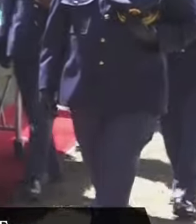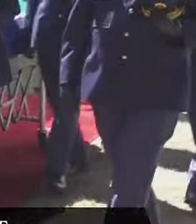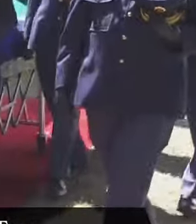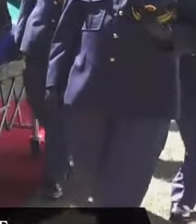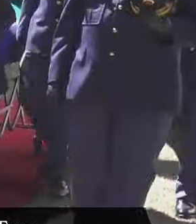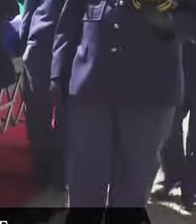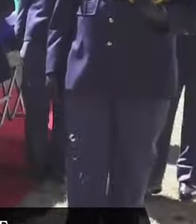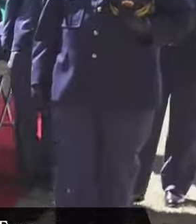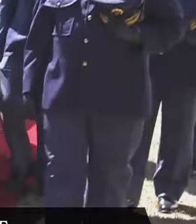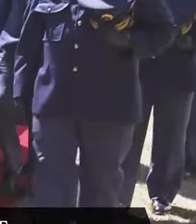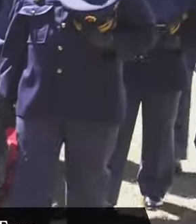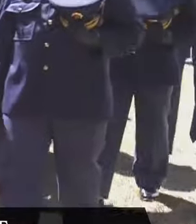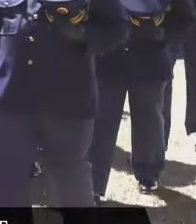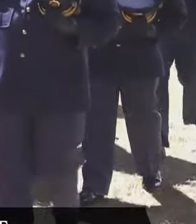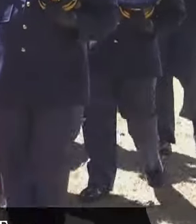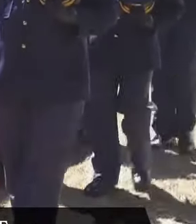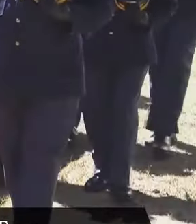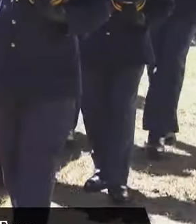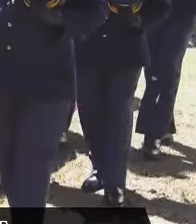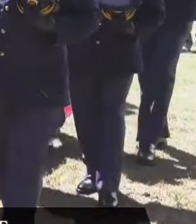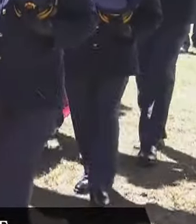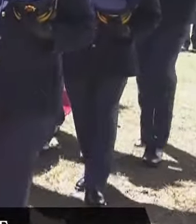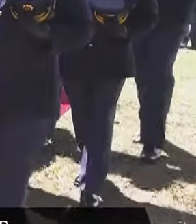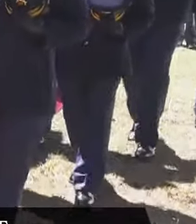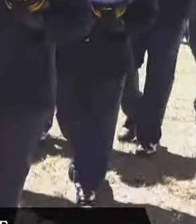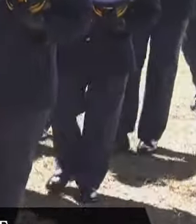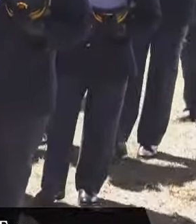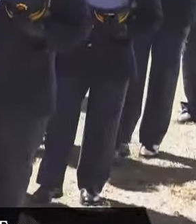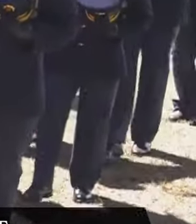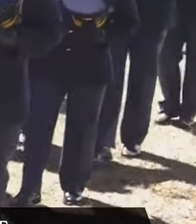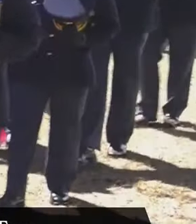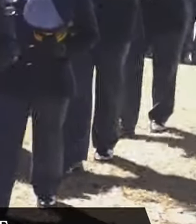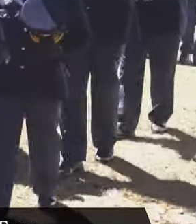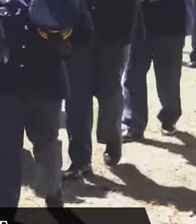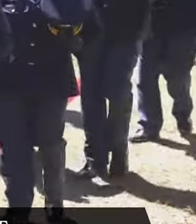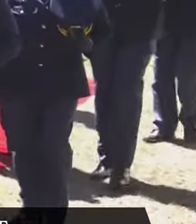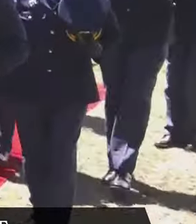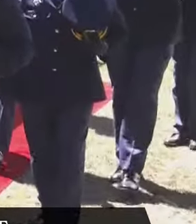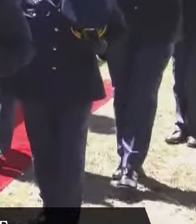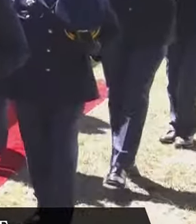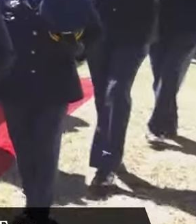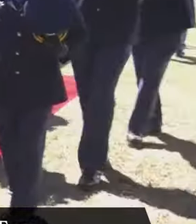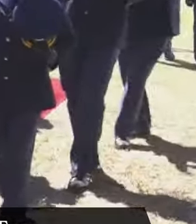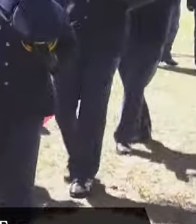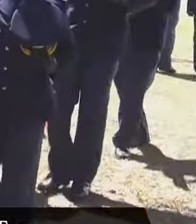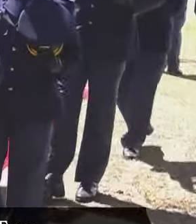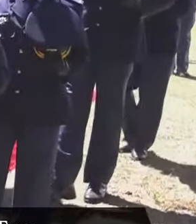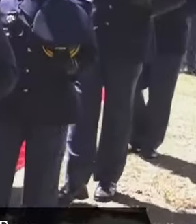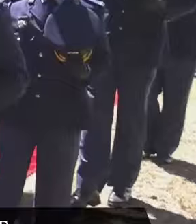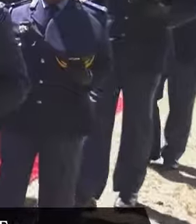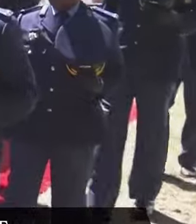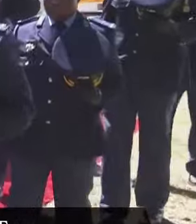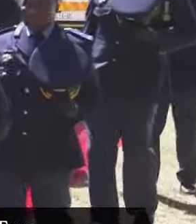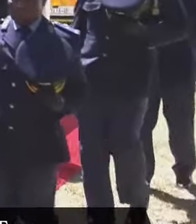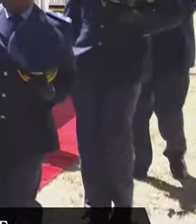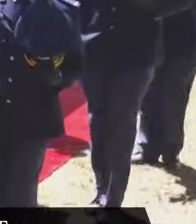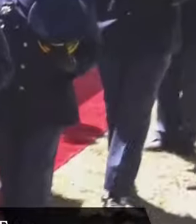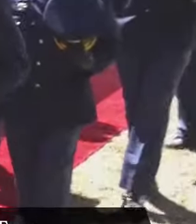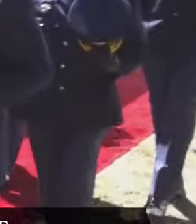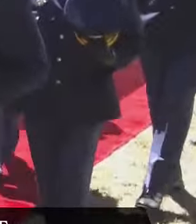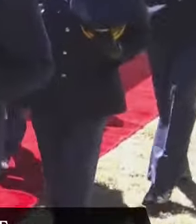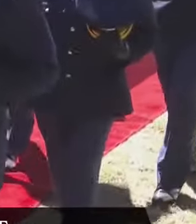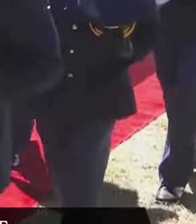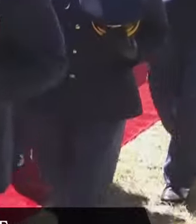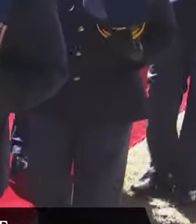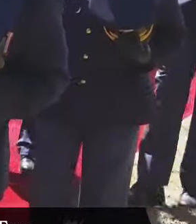Ladies and gentlemen, the President of the Republic of South Africa, His Excellency, Mr. Cyril